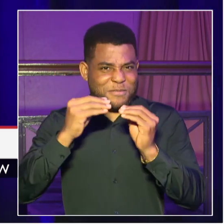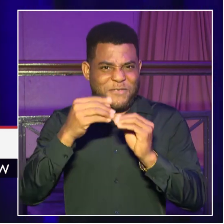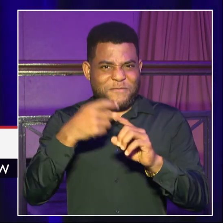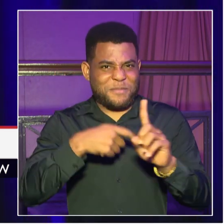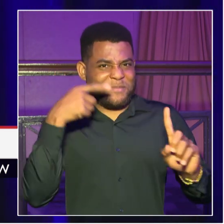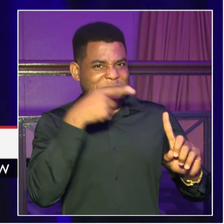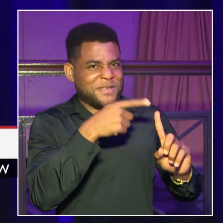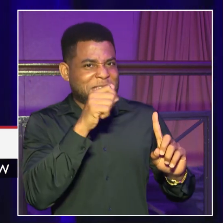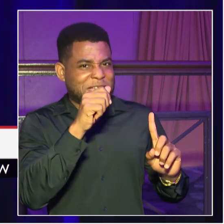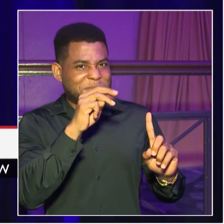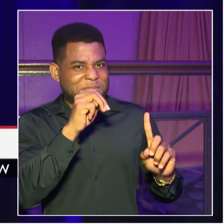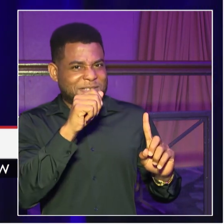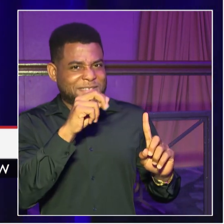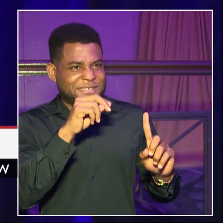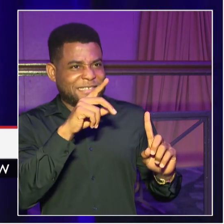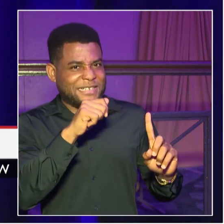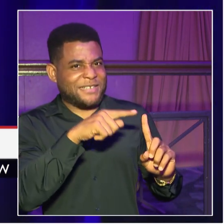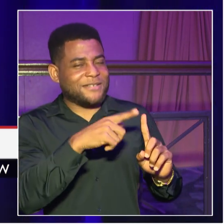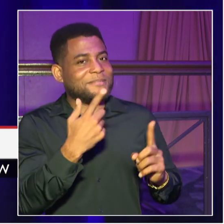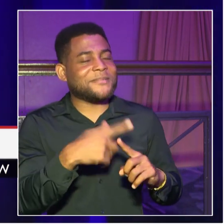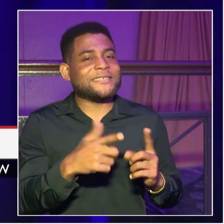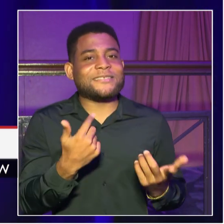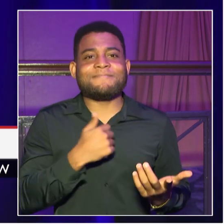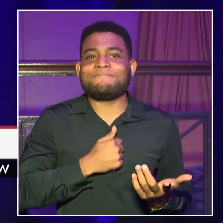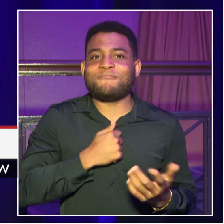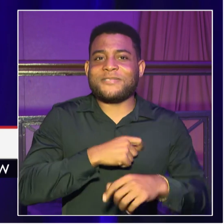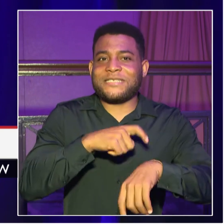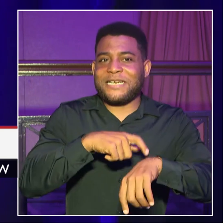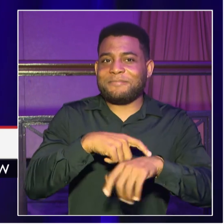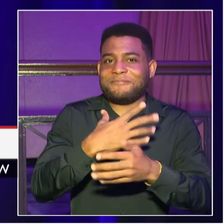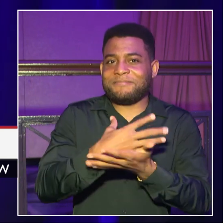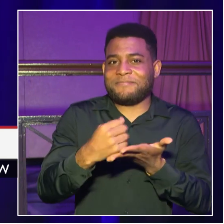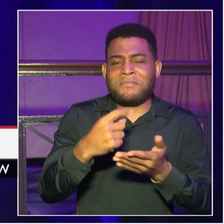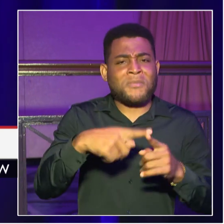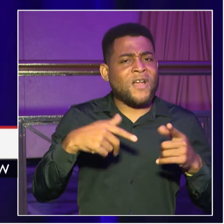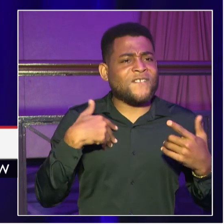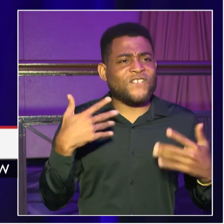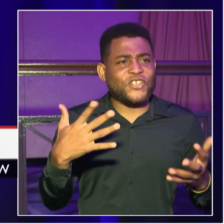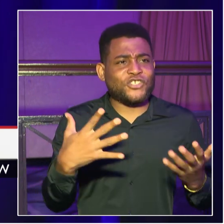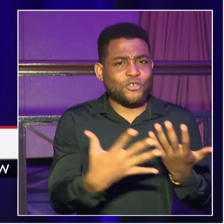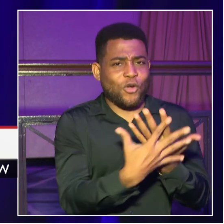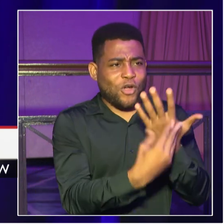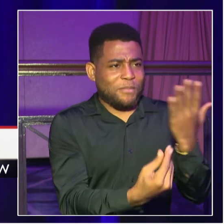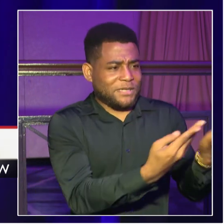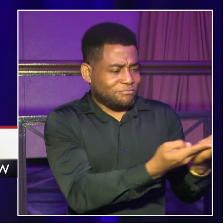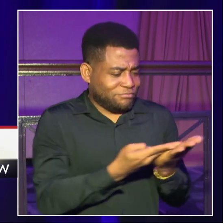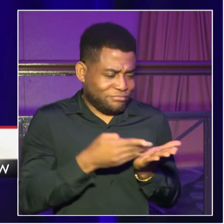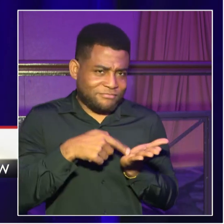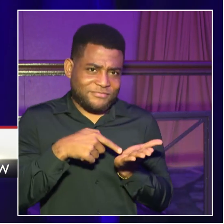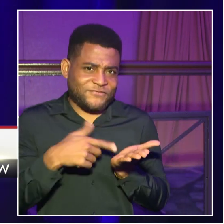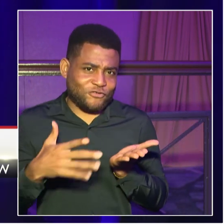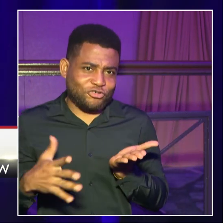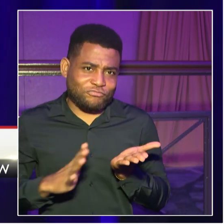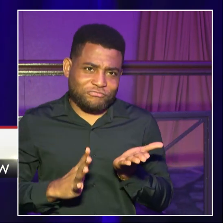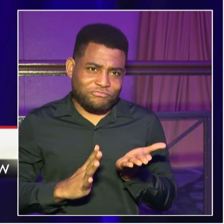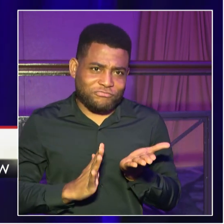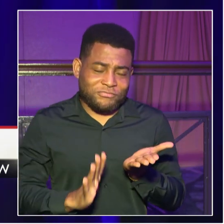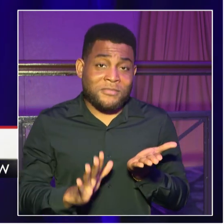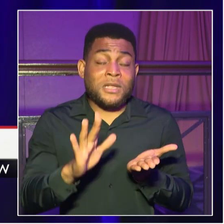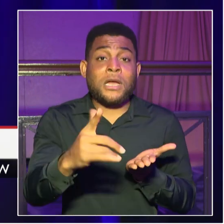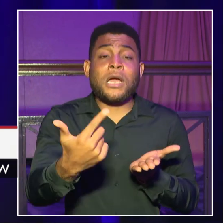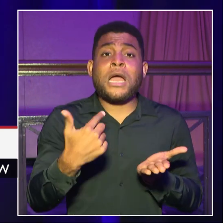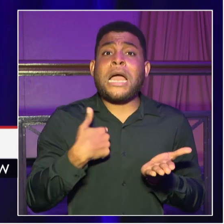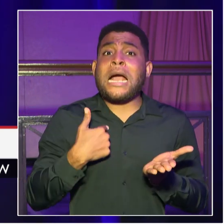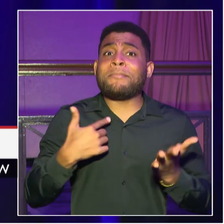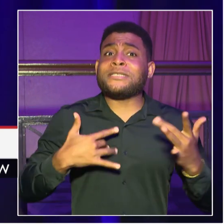those. I do try to be here every year to support Destinations DC's activities and talking to you